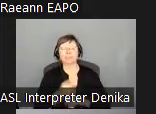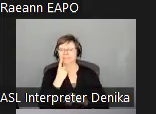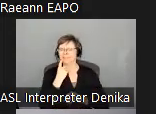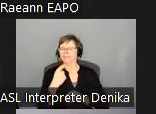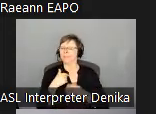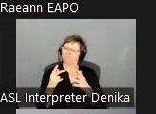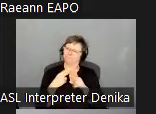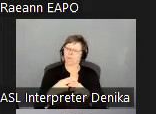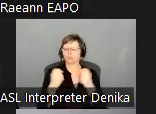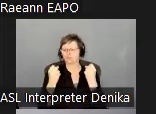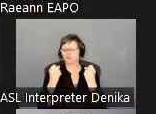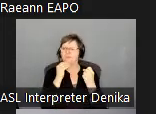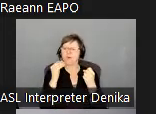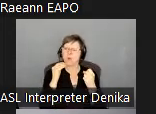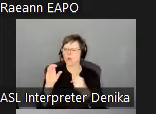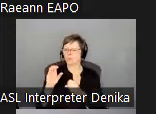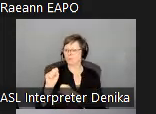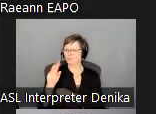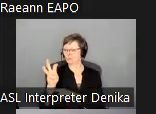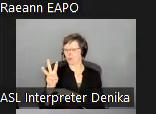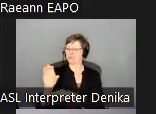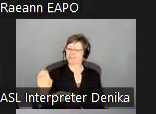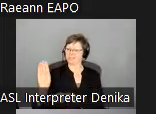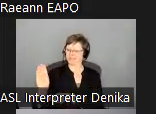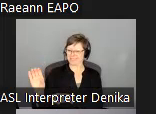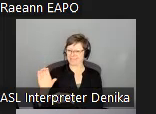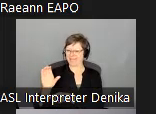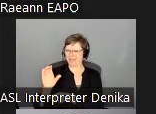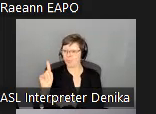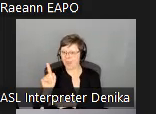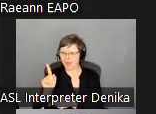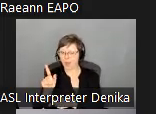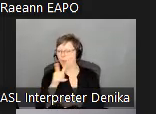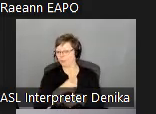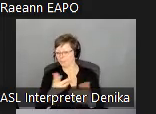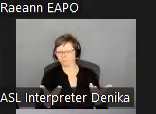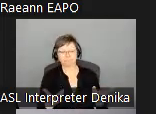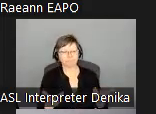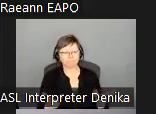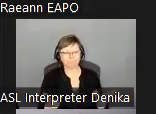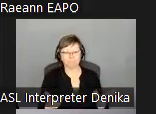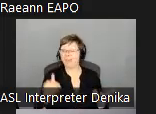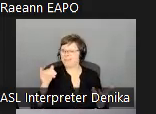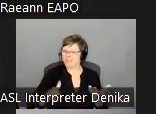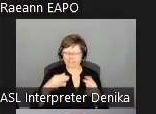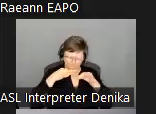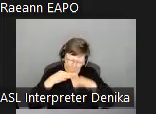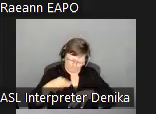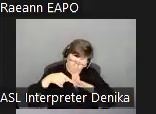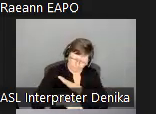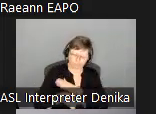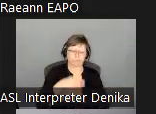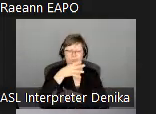with CBC in London. Feel free to jump on it. It really explains the grandparent scam in full